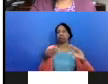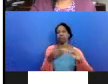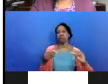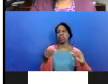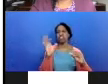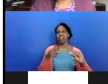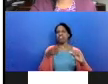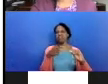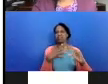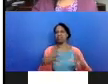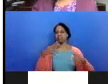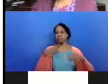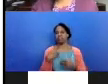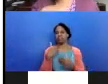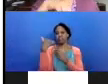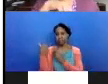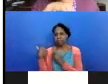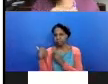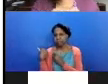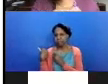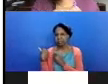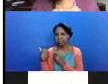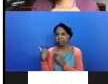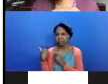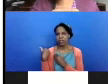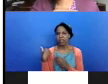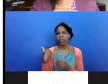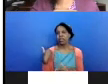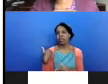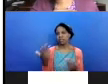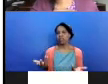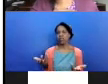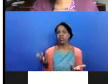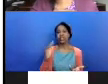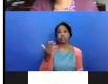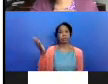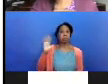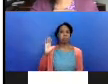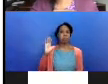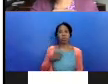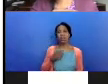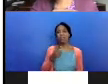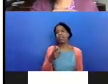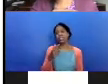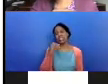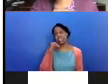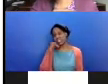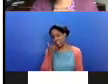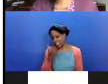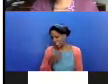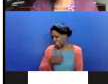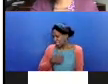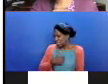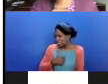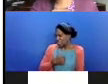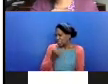to be done. Okay. I do think in the early days we thought, if the guy was feeling ashamed and he acknowledged that he did it well, that was pretty well. He